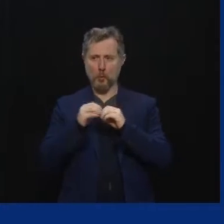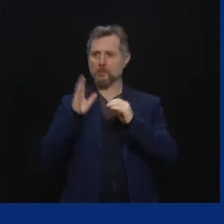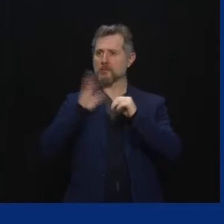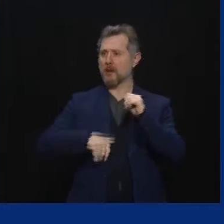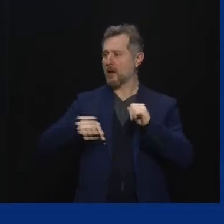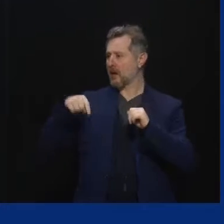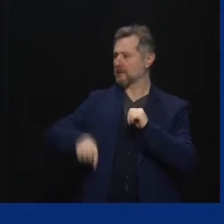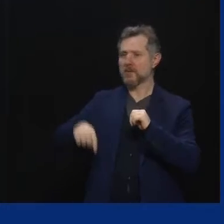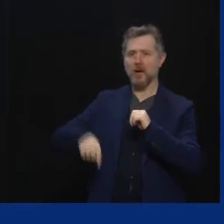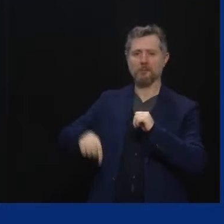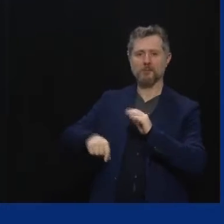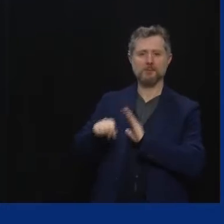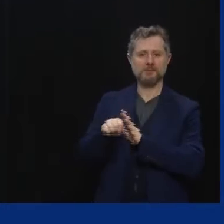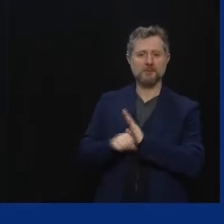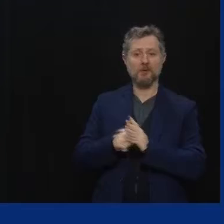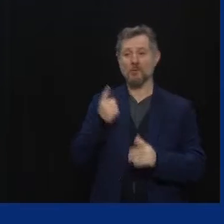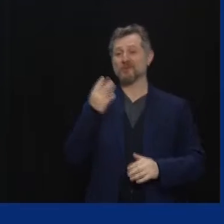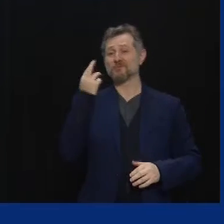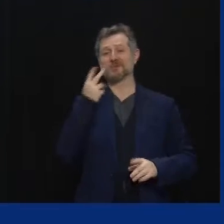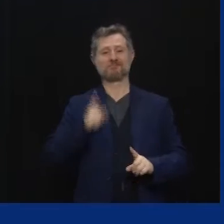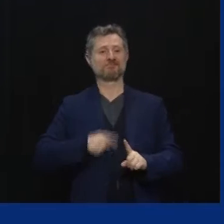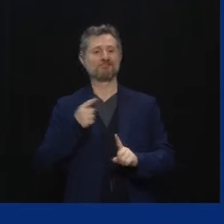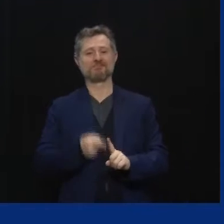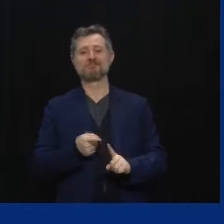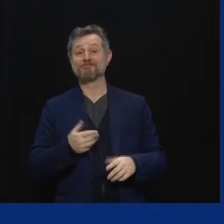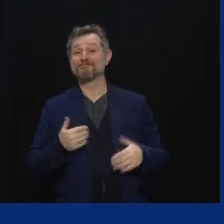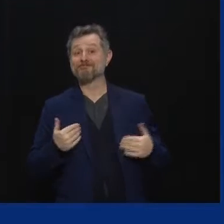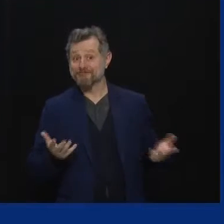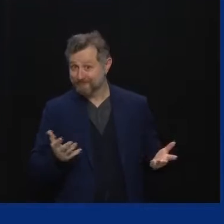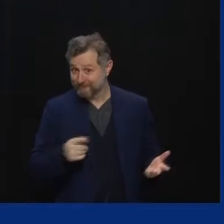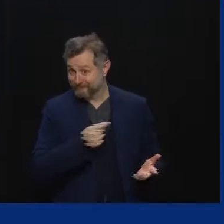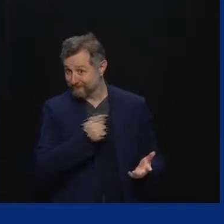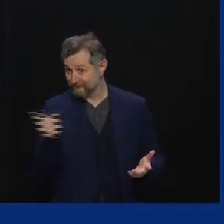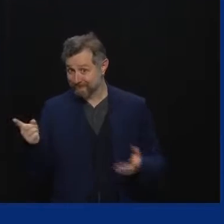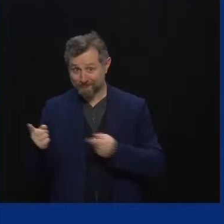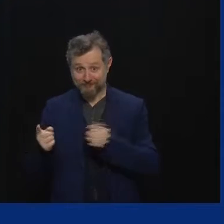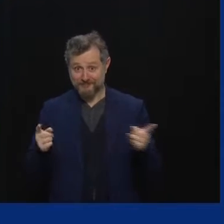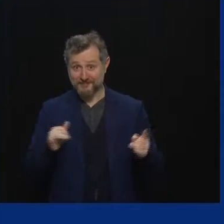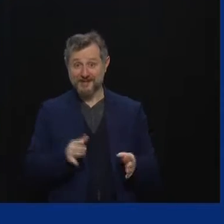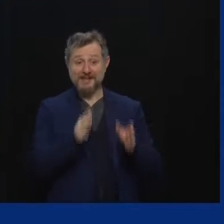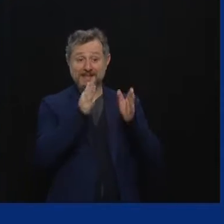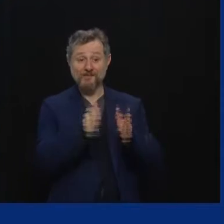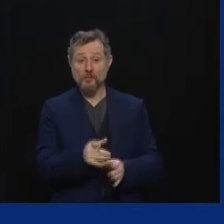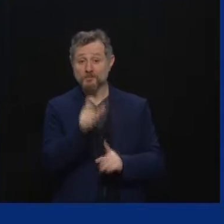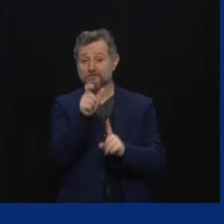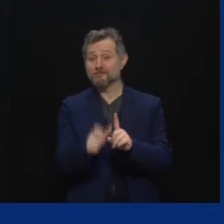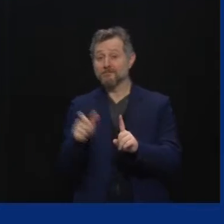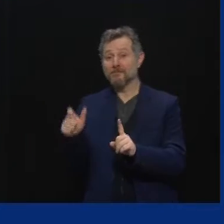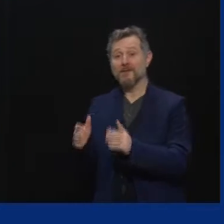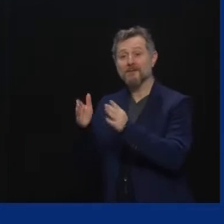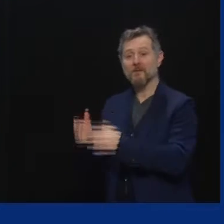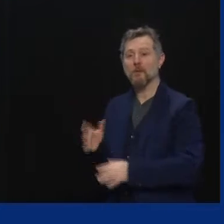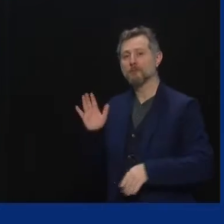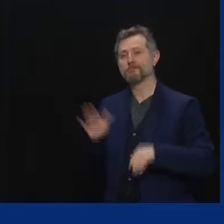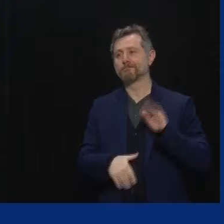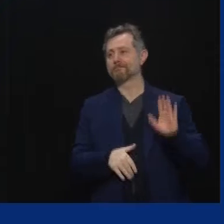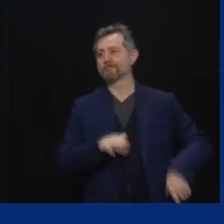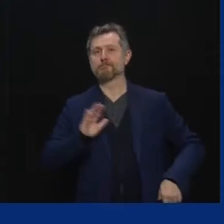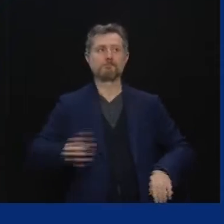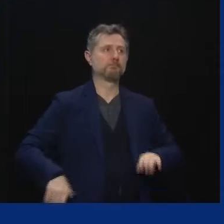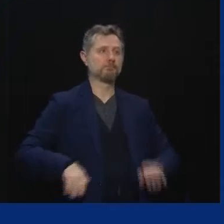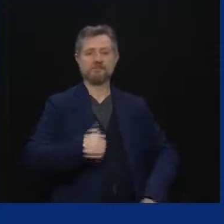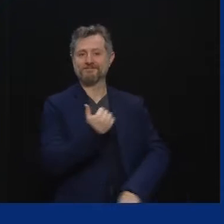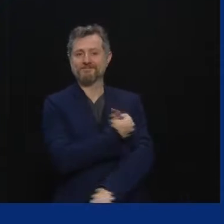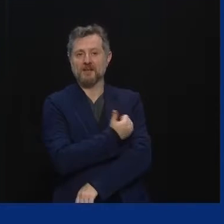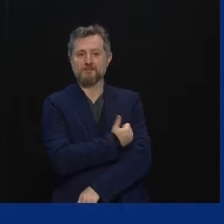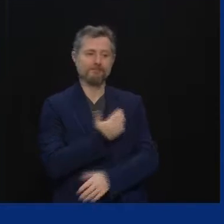there is only one reason for this, and that is the decision by individuals not to get vaccinated. It is not that there's not a supply. It's